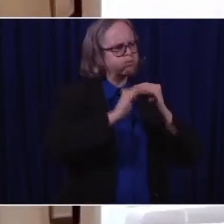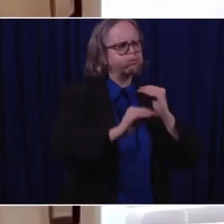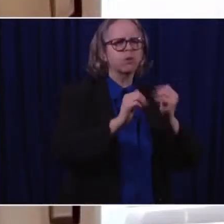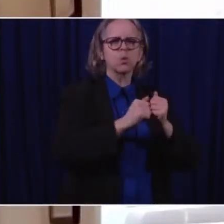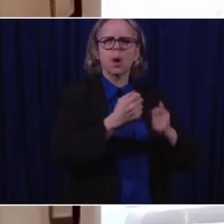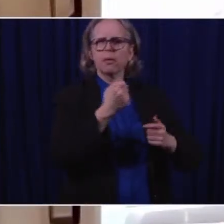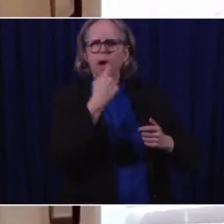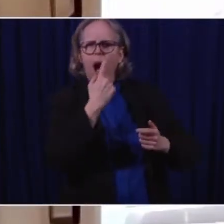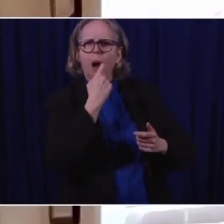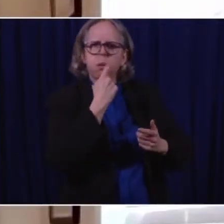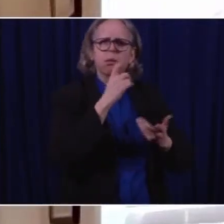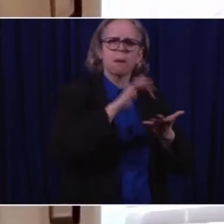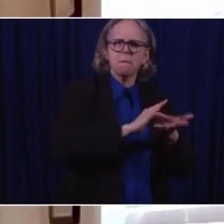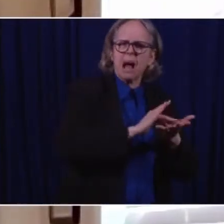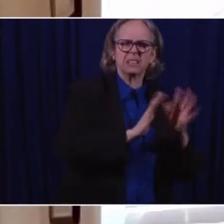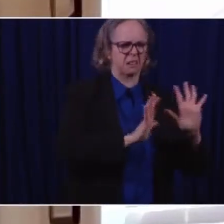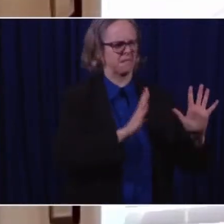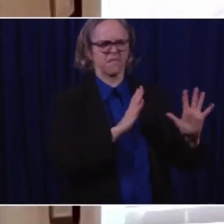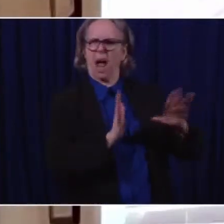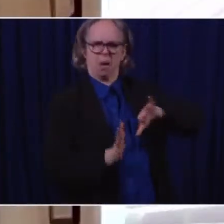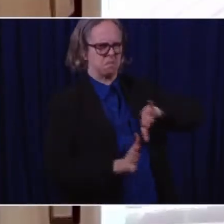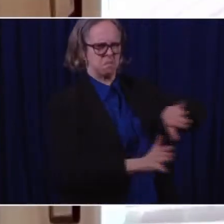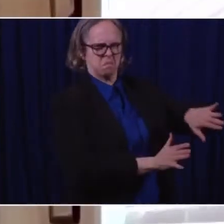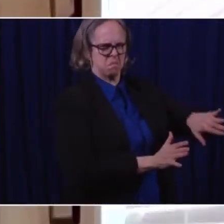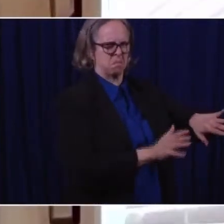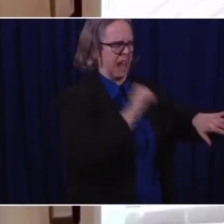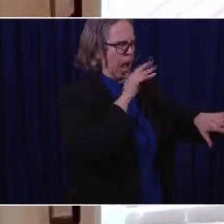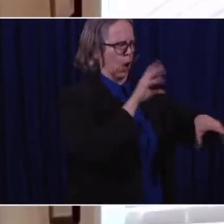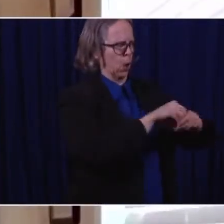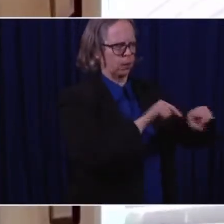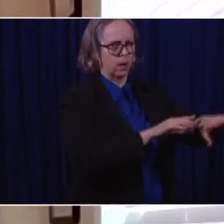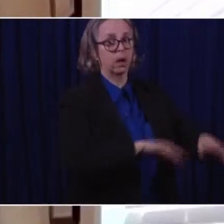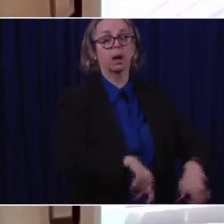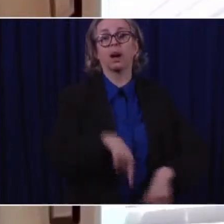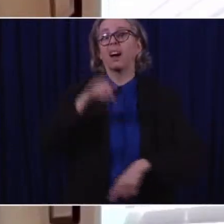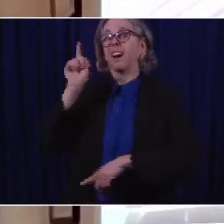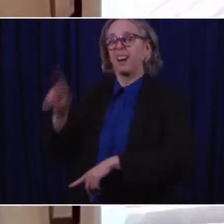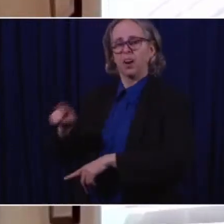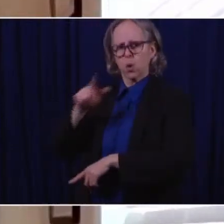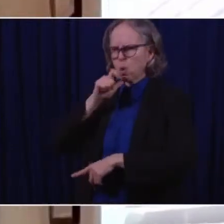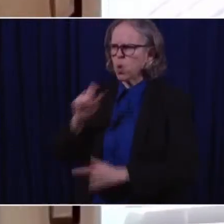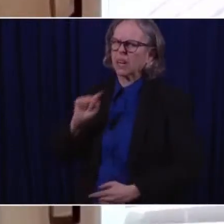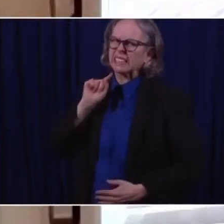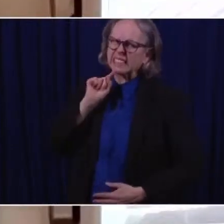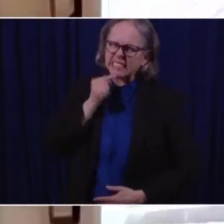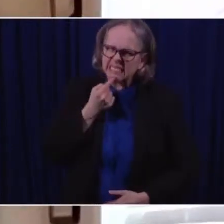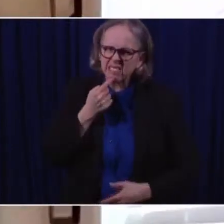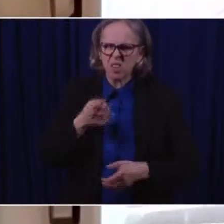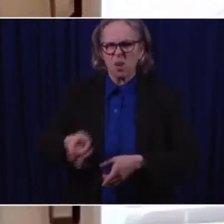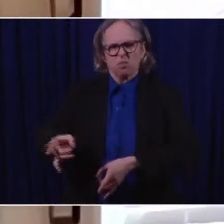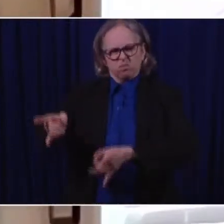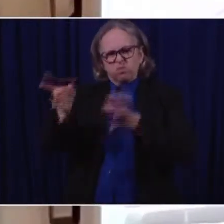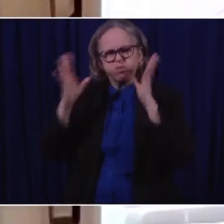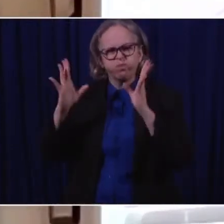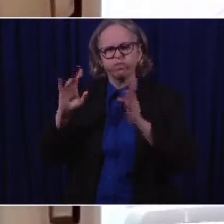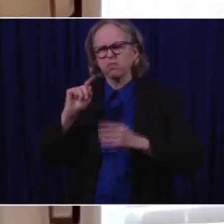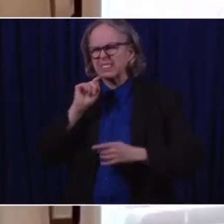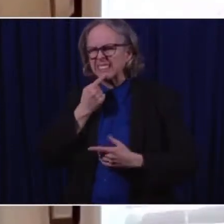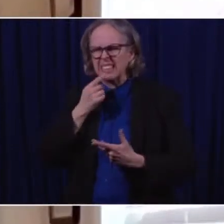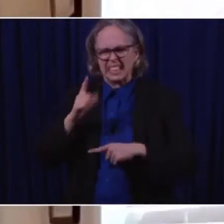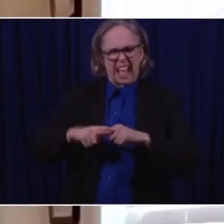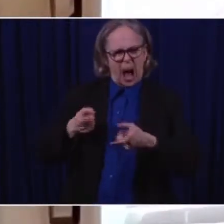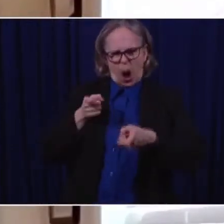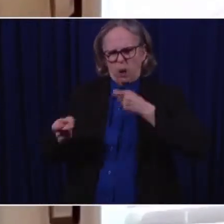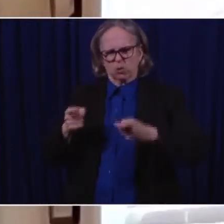and other medications. Rather, we're referring to those whose asthma is much more serious and has taken them